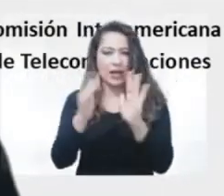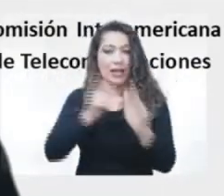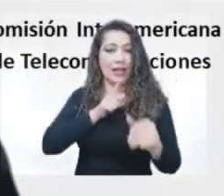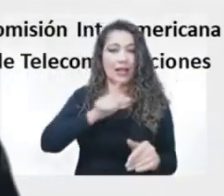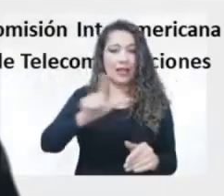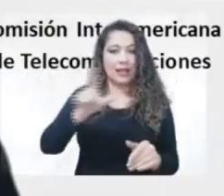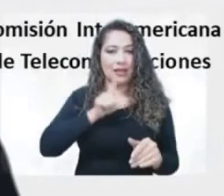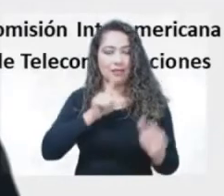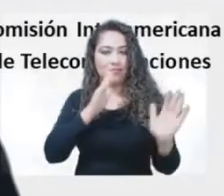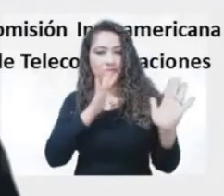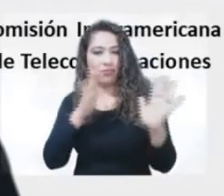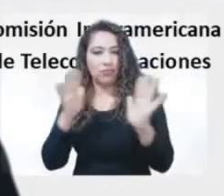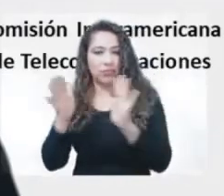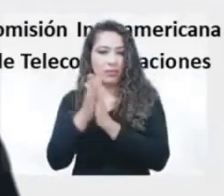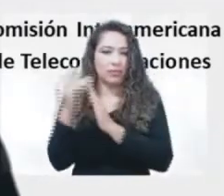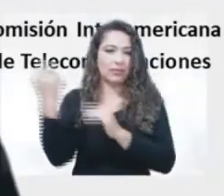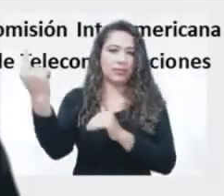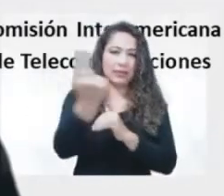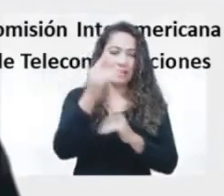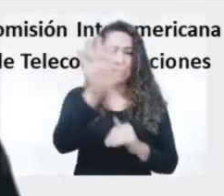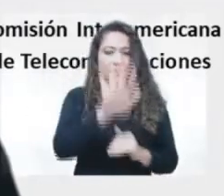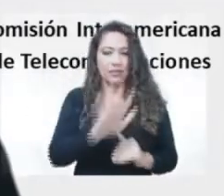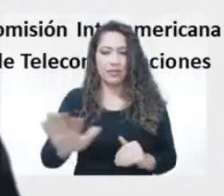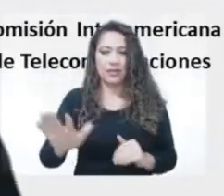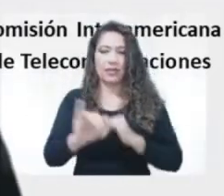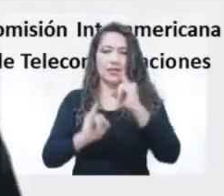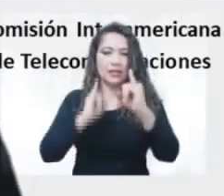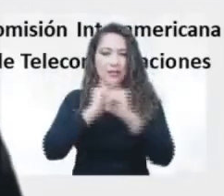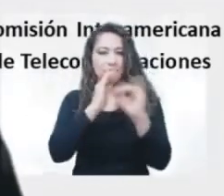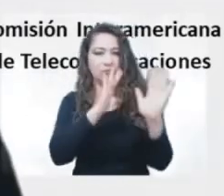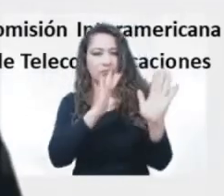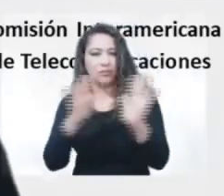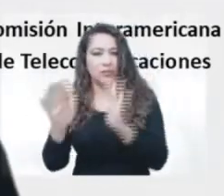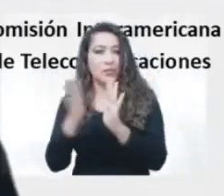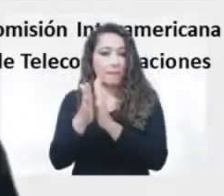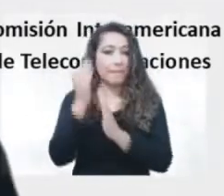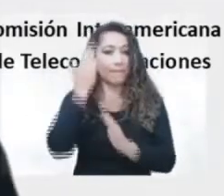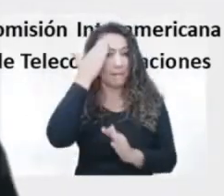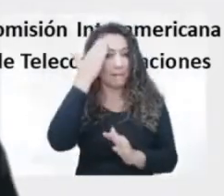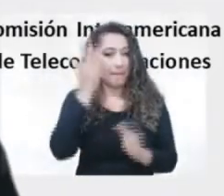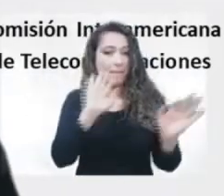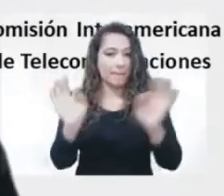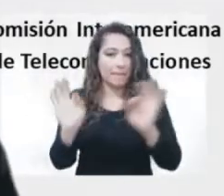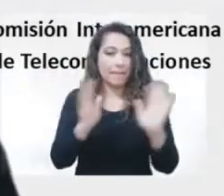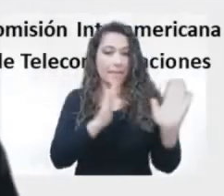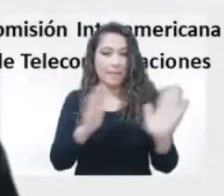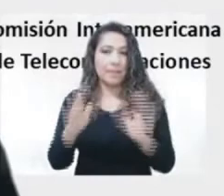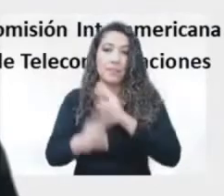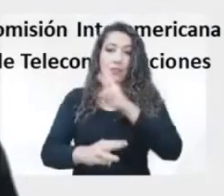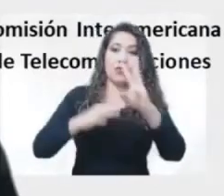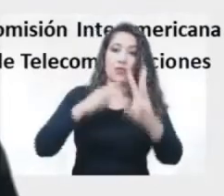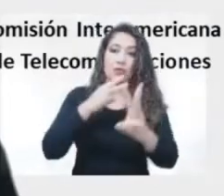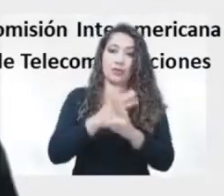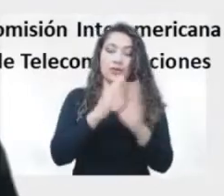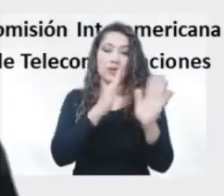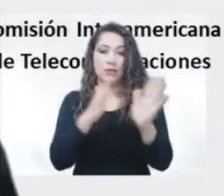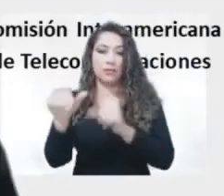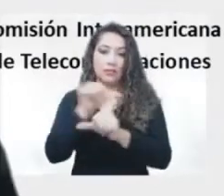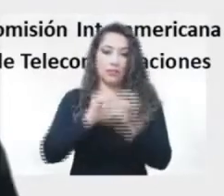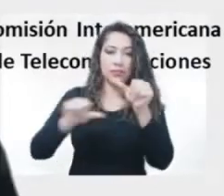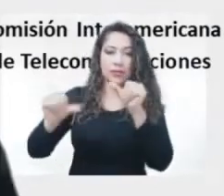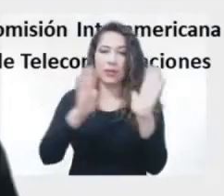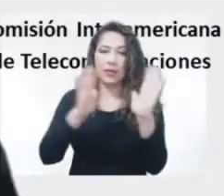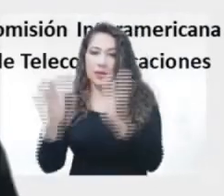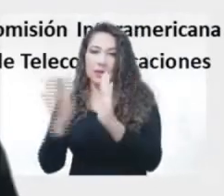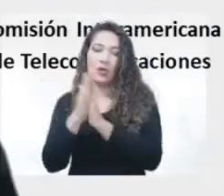of CITEL across the region and also international meetings such as the preparation for the